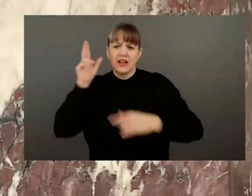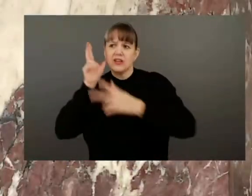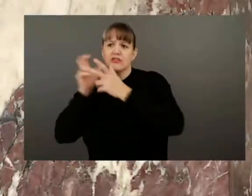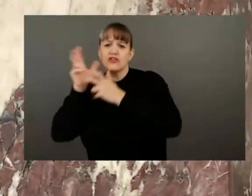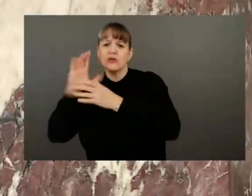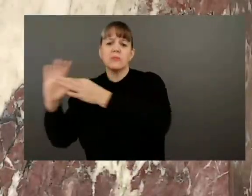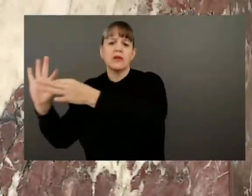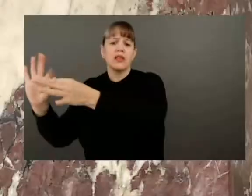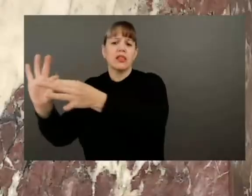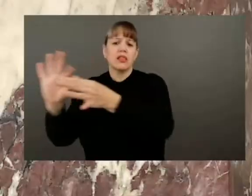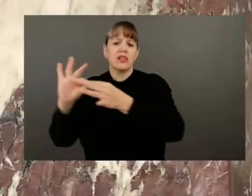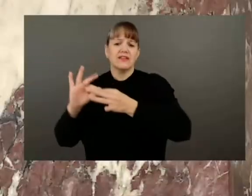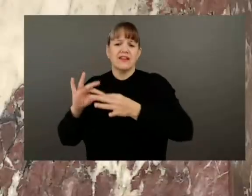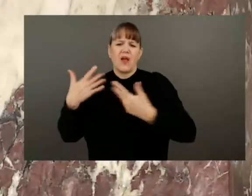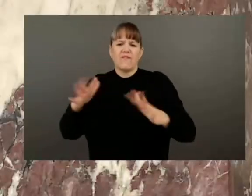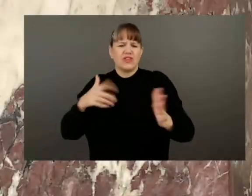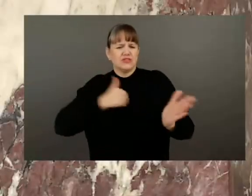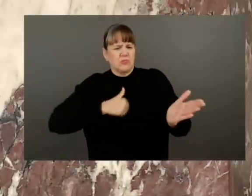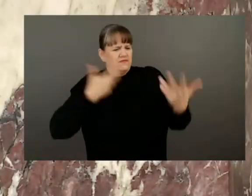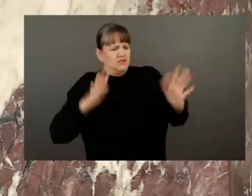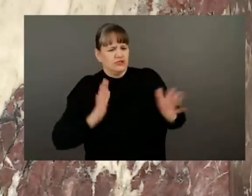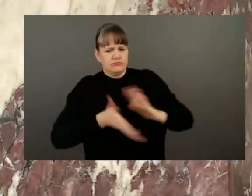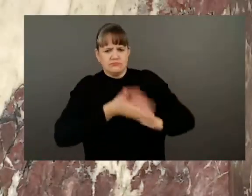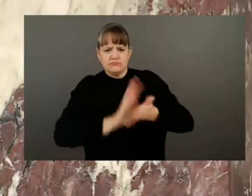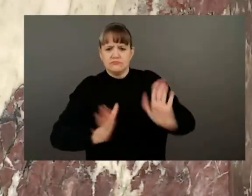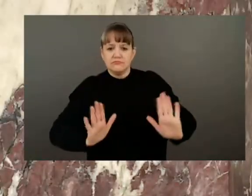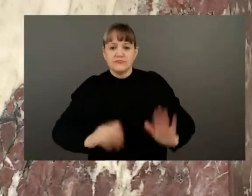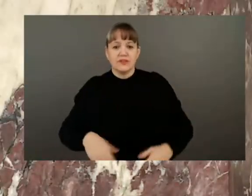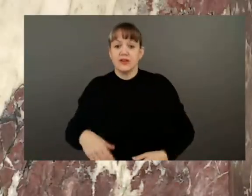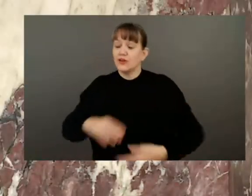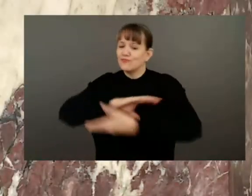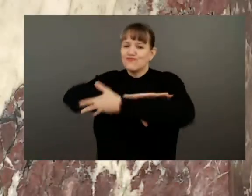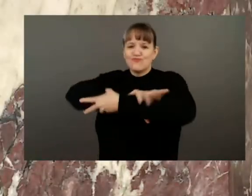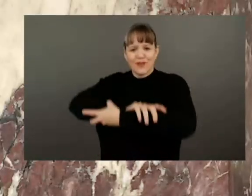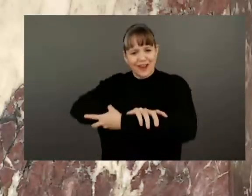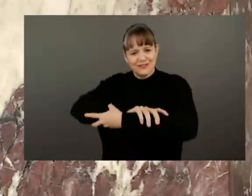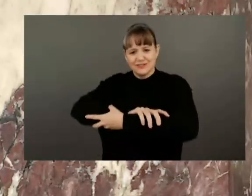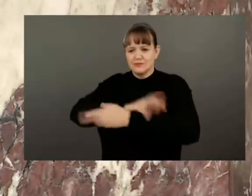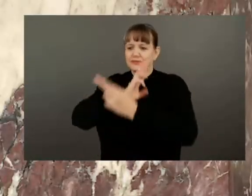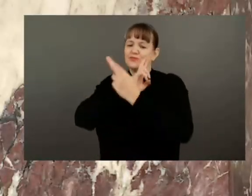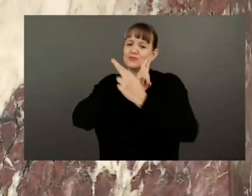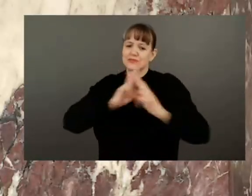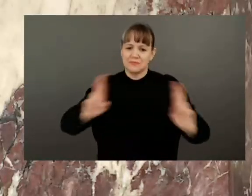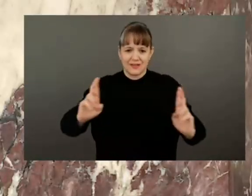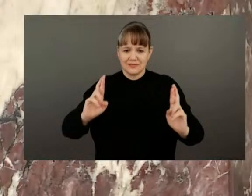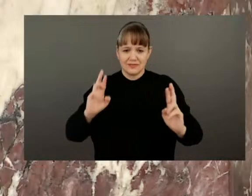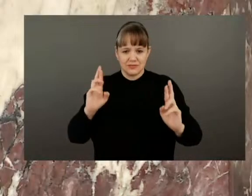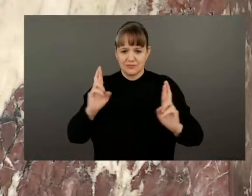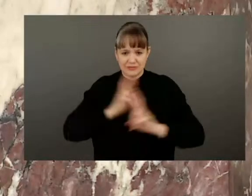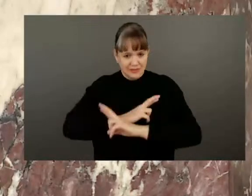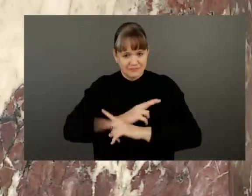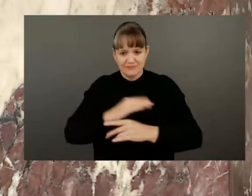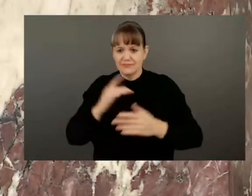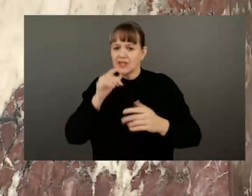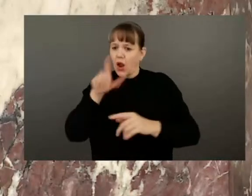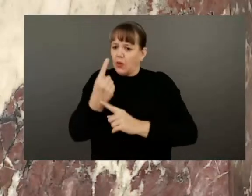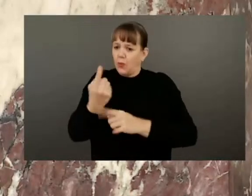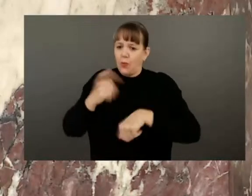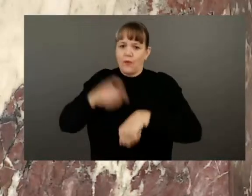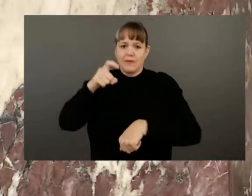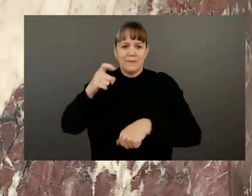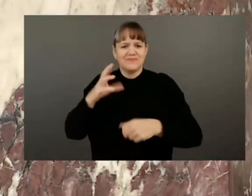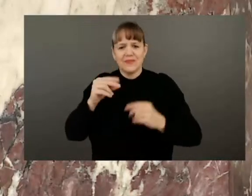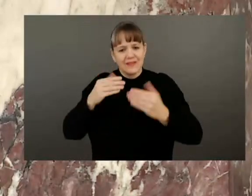Reconciliation is not a single act or an event. It is a lifelong commitment. It means walking together